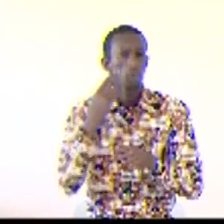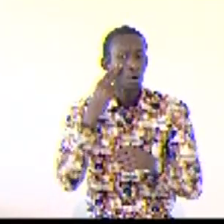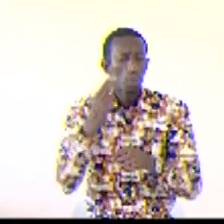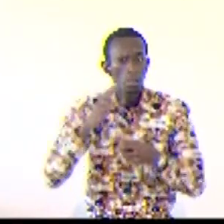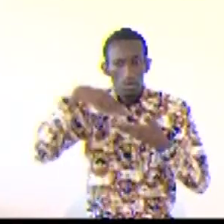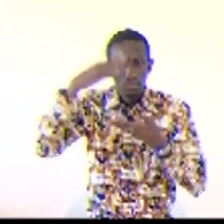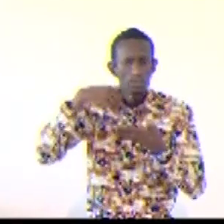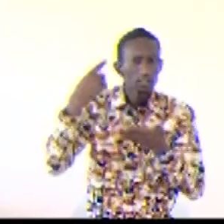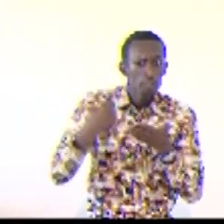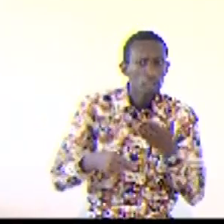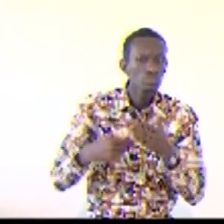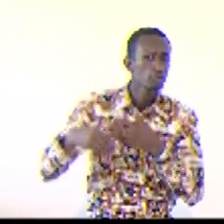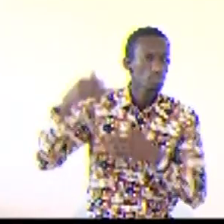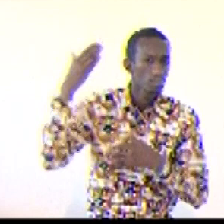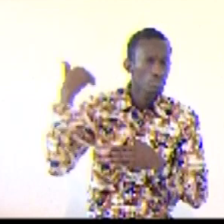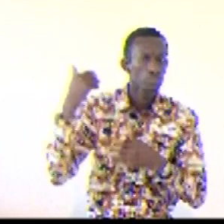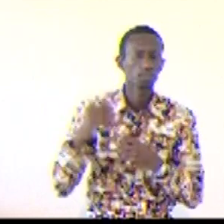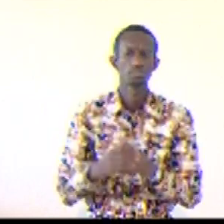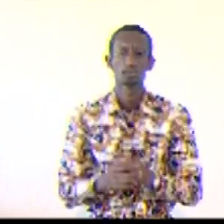unit. So our